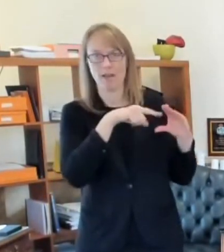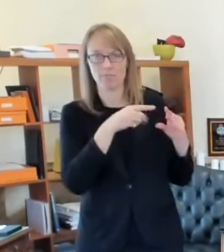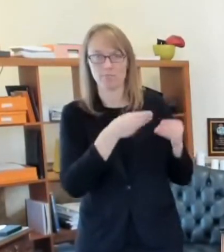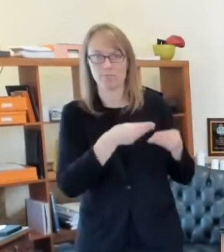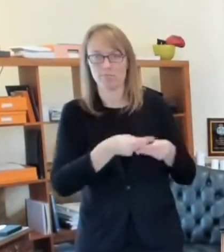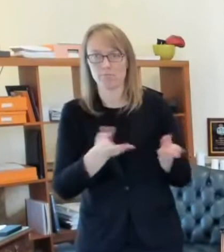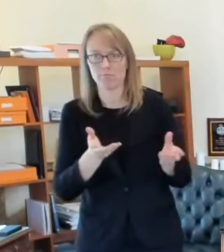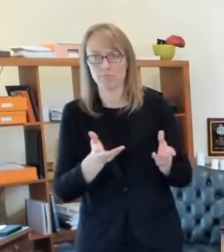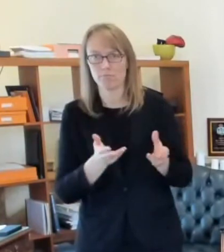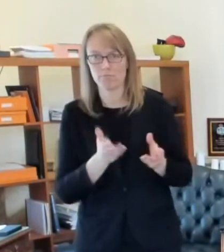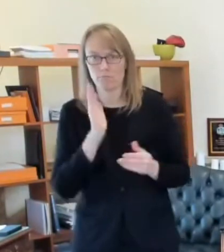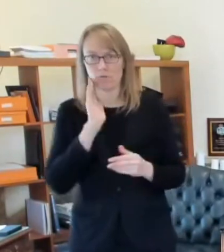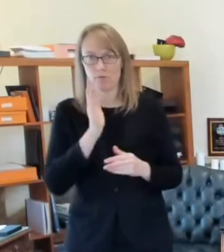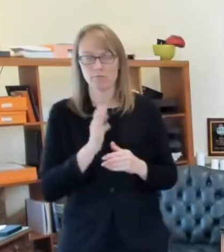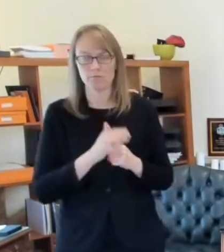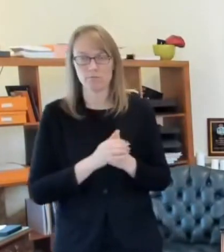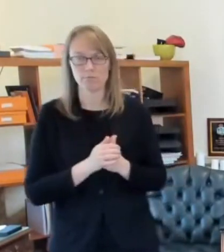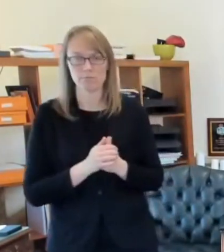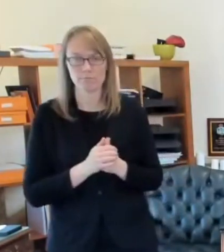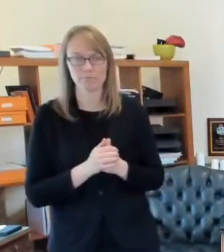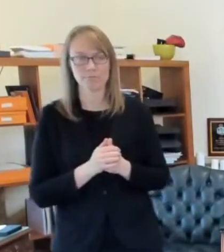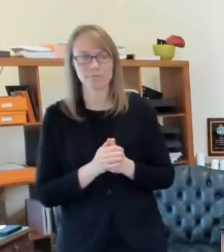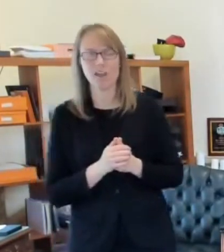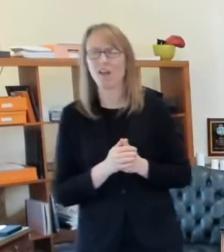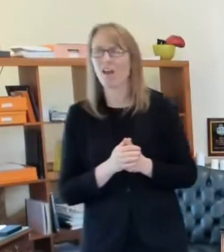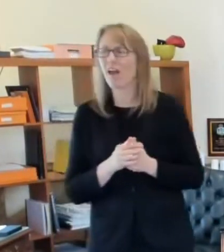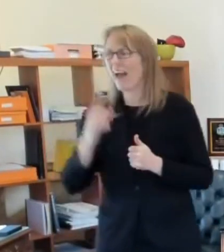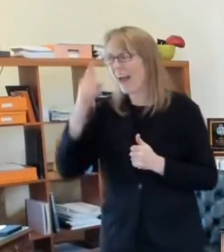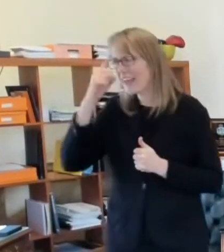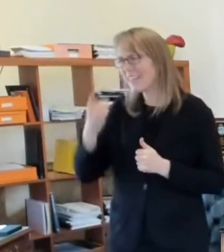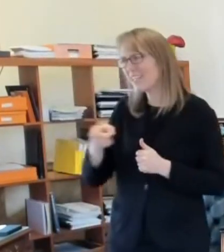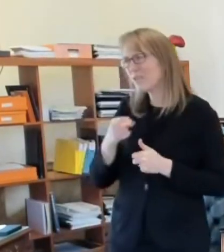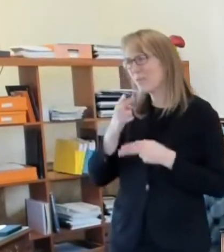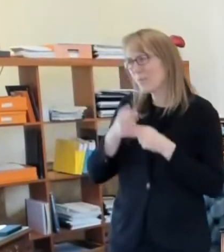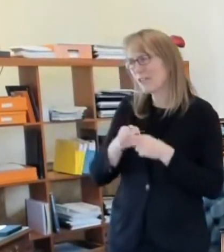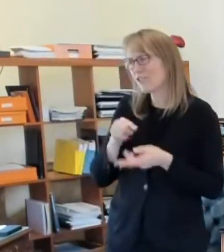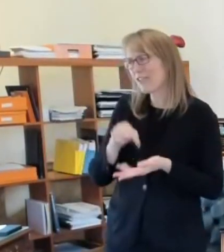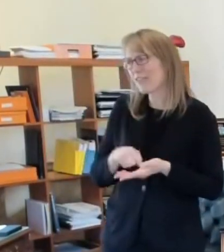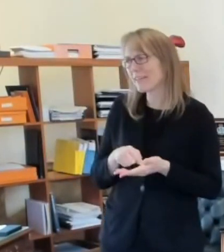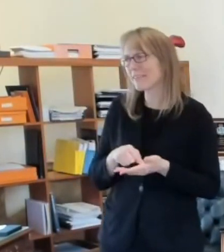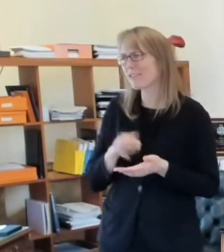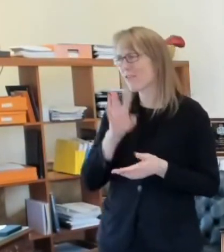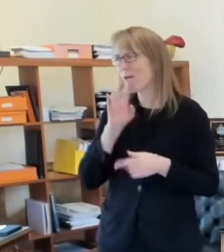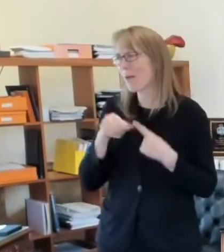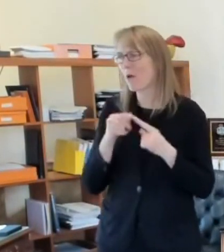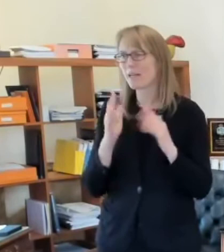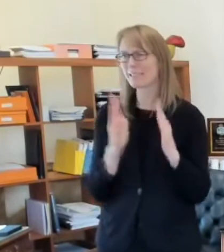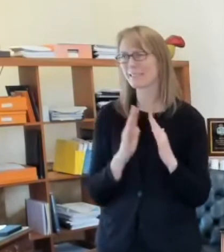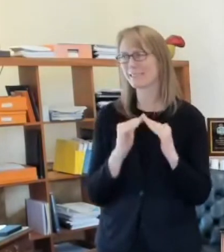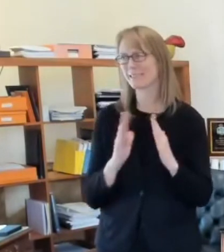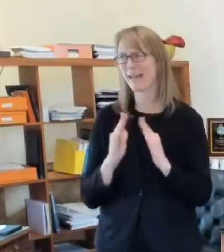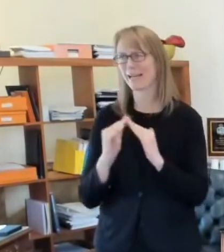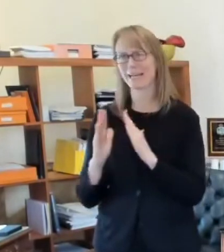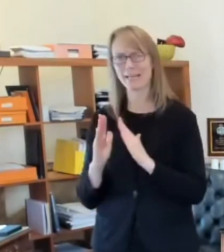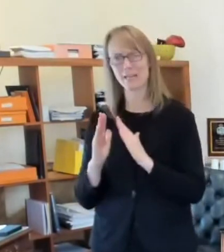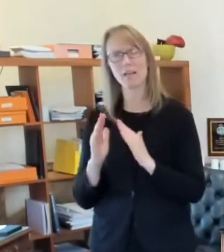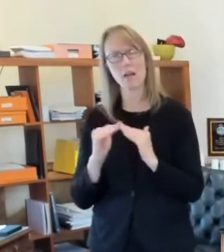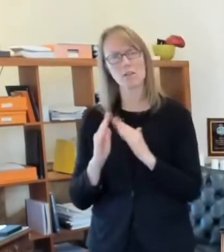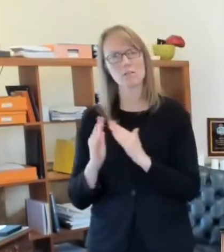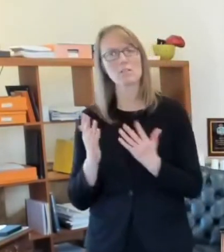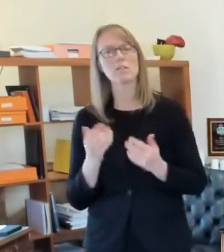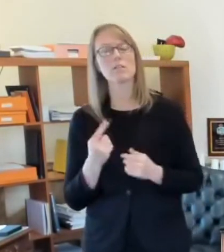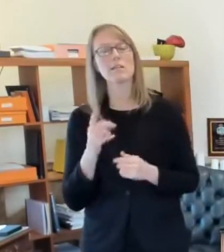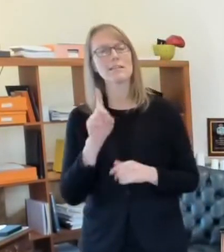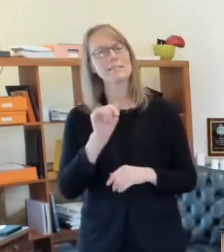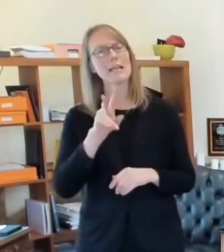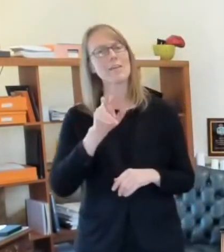I think you may have talked about this when you mentioned the tiny houses, Mayor, but David's question was the occupancy component. Who's